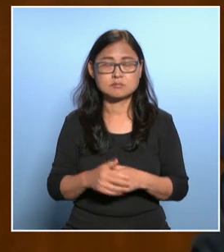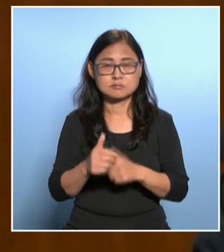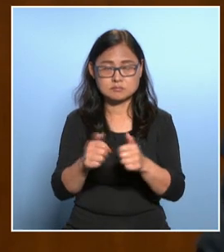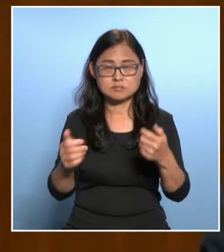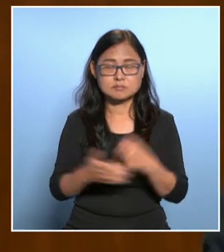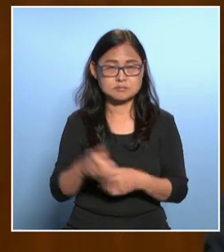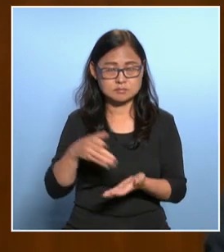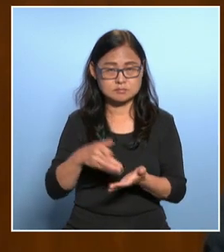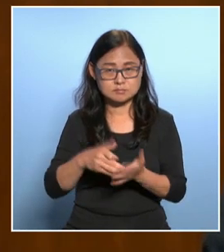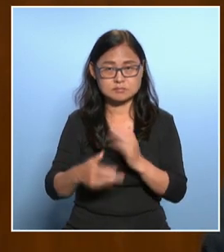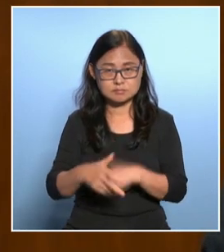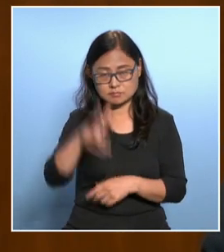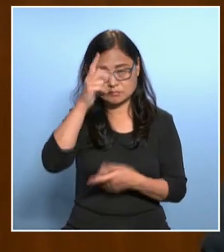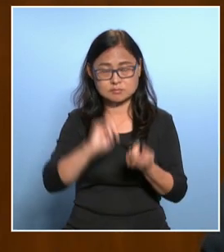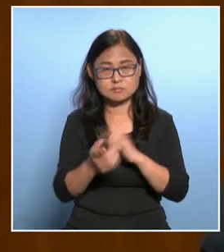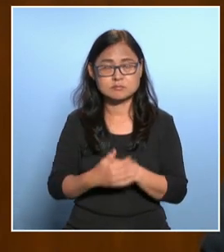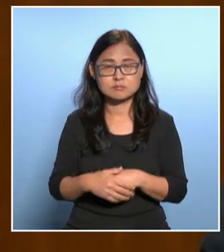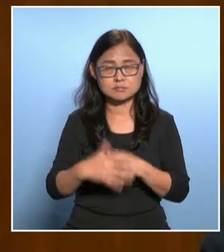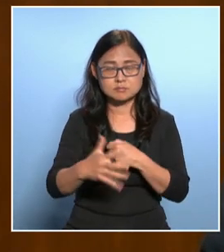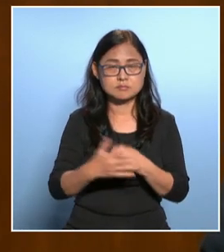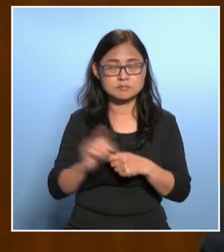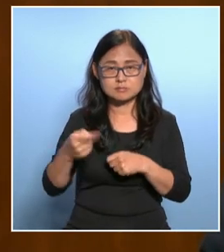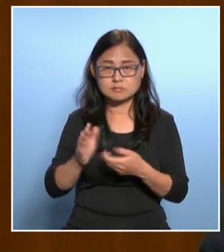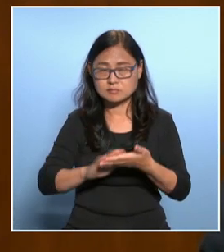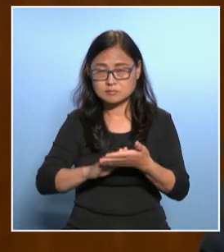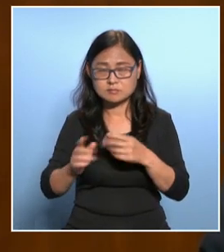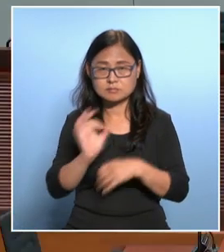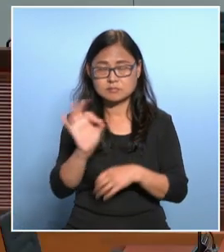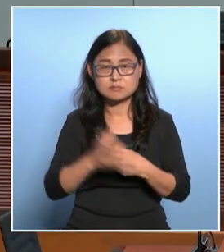bring these to a close. Thank you very much for being with us. Item number 5,